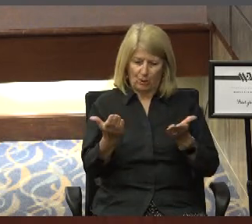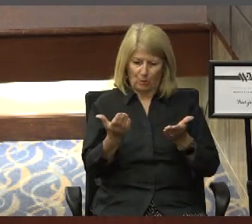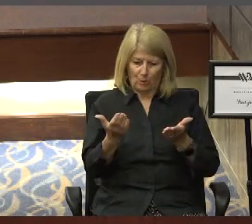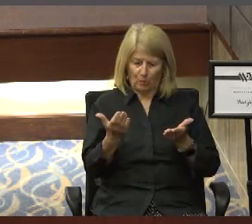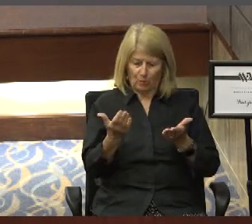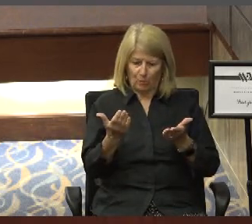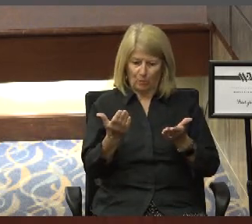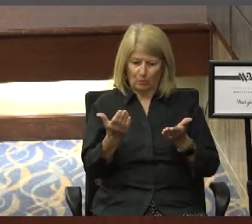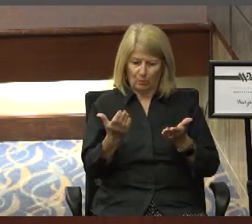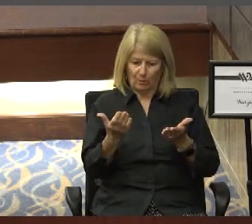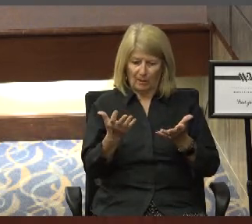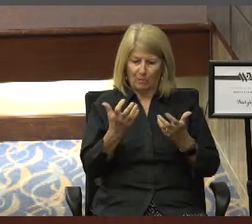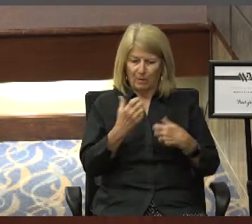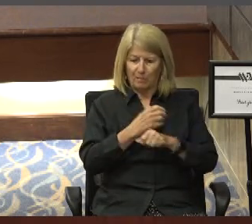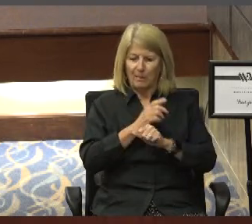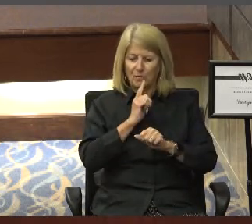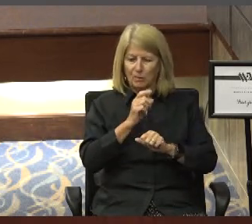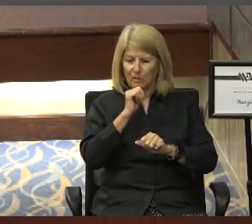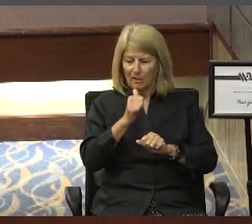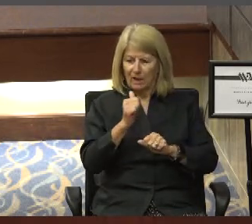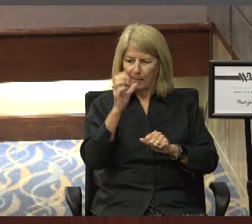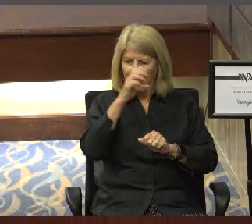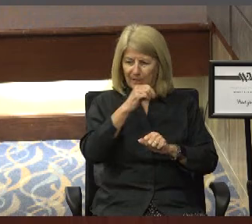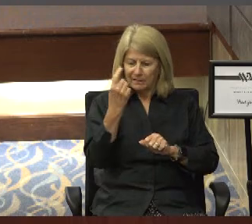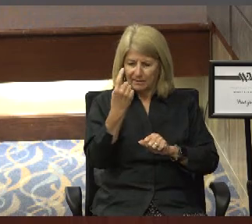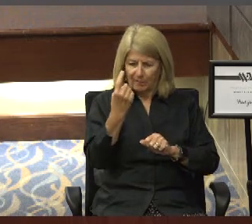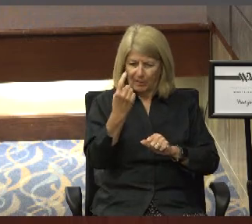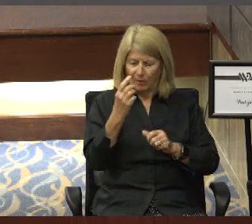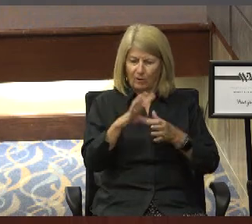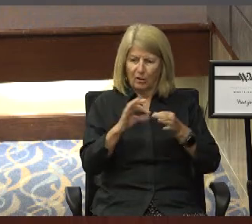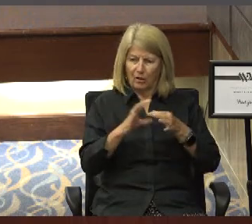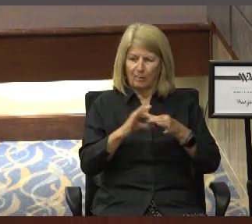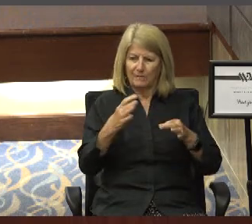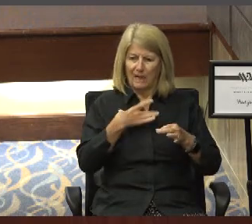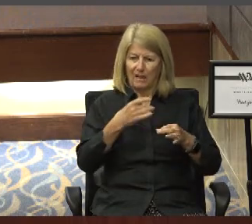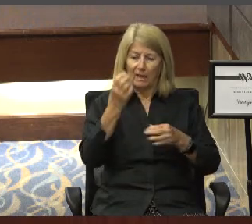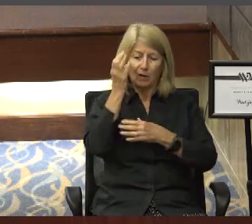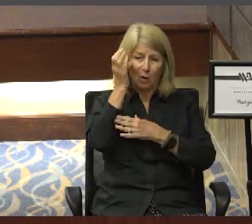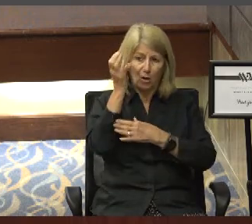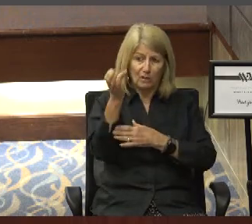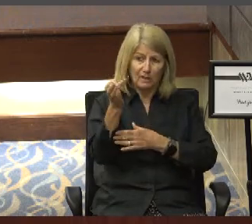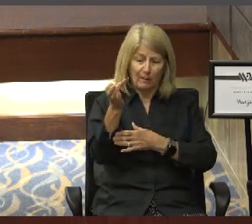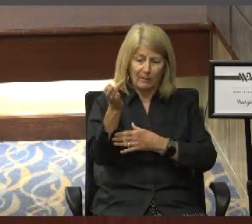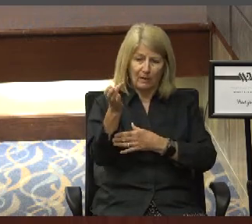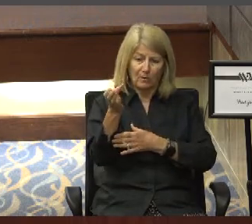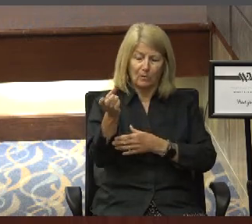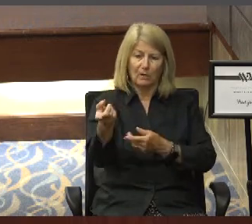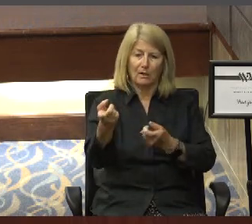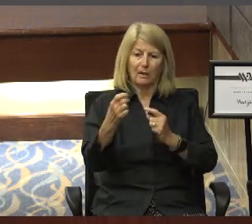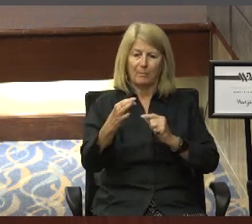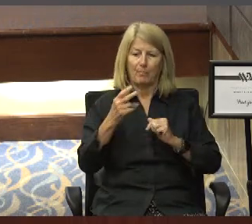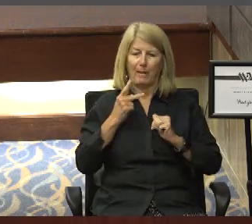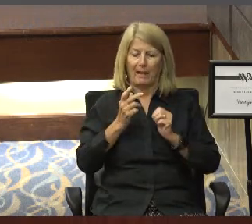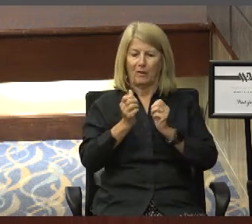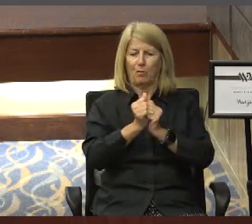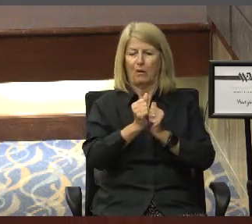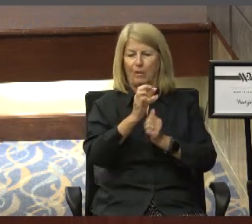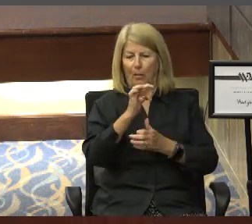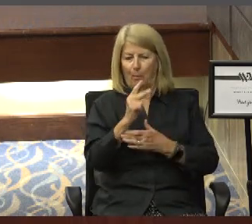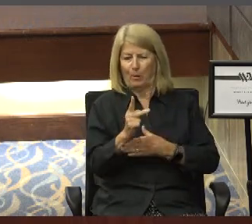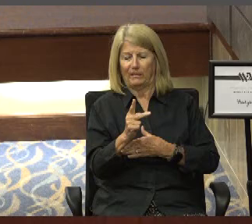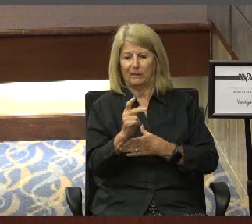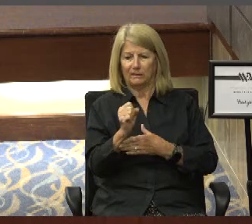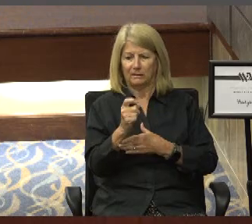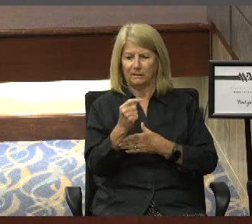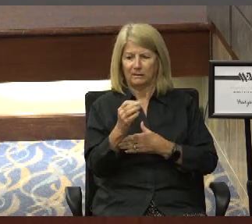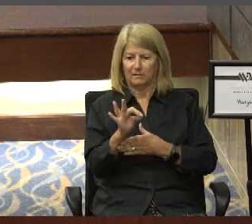Let me make sure I'm not missing anything in my comments. I like the concept that you're coming back to with this brick stuff. I mean, and